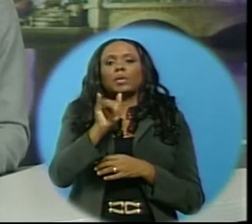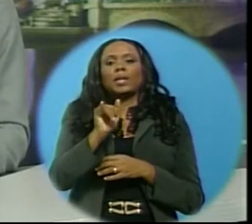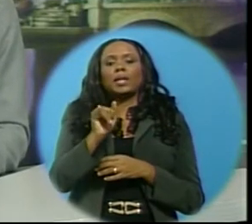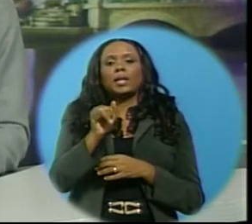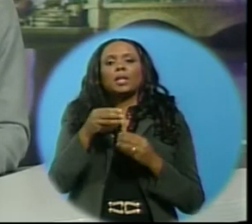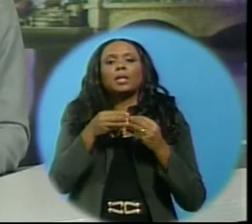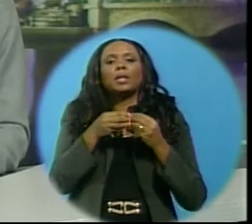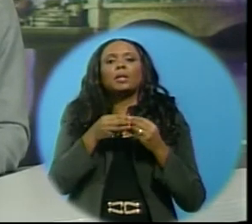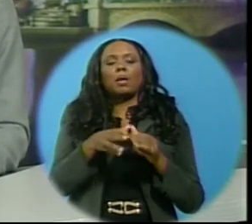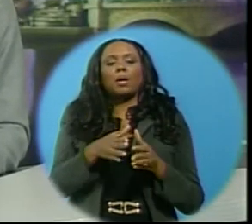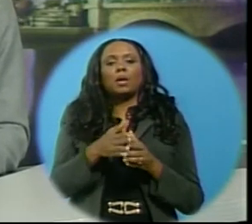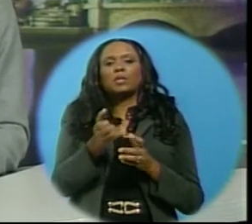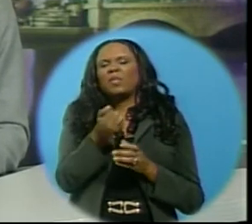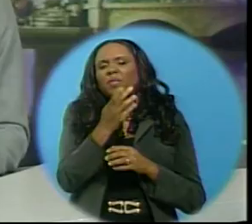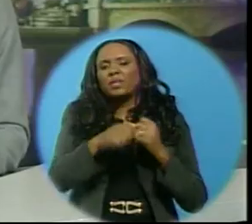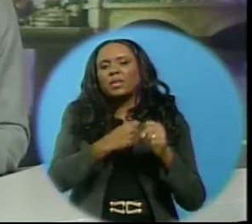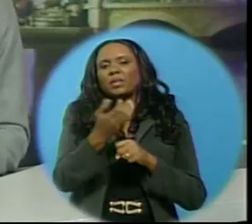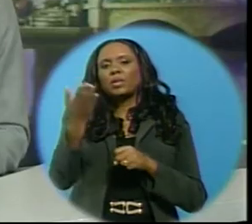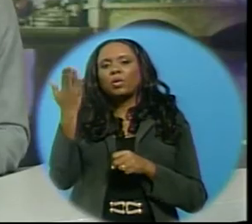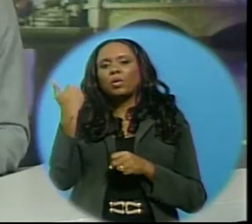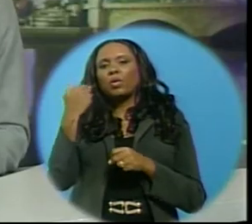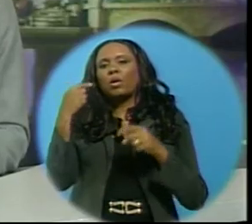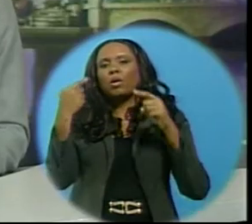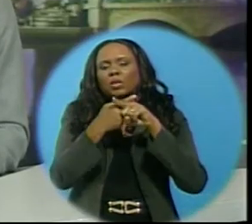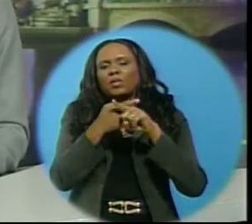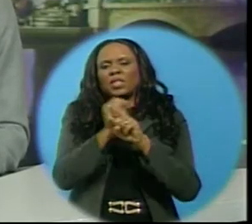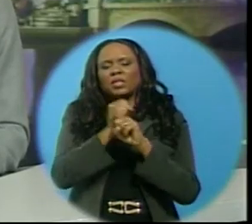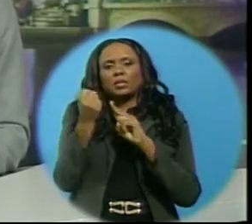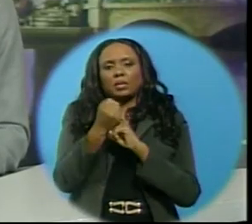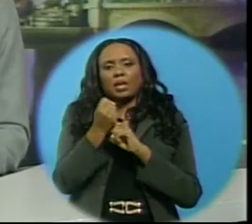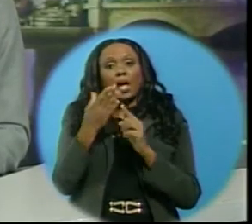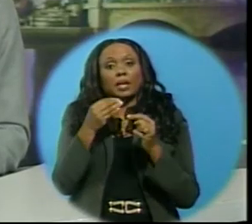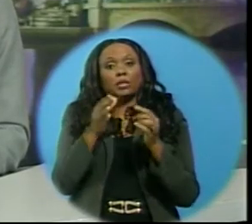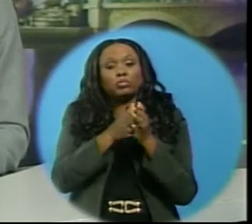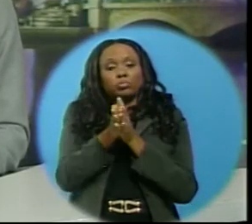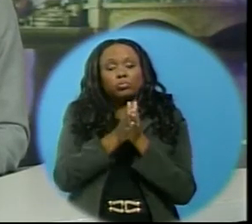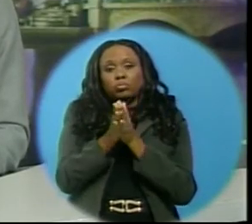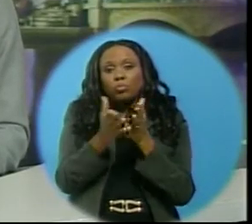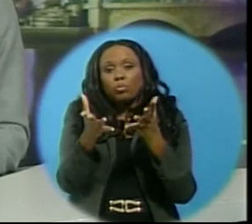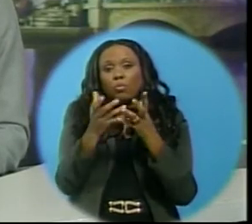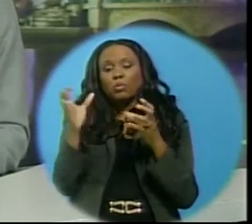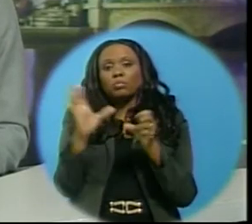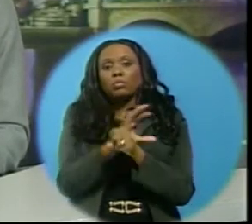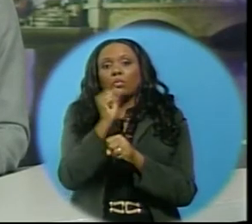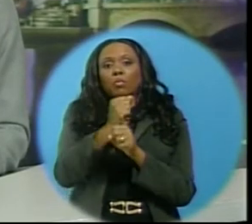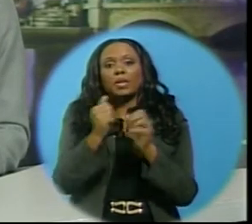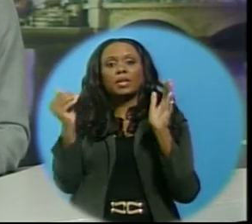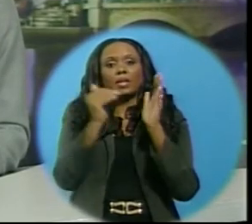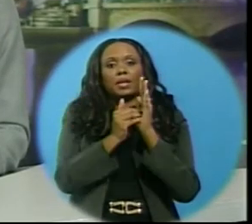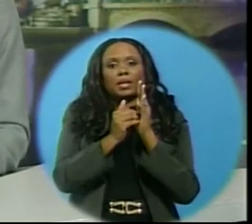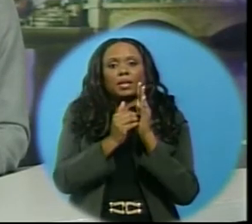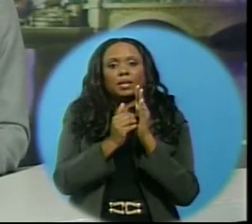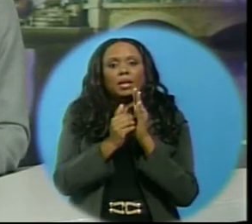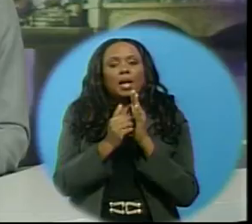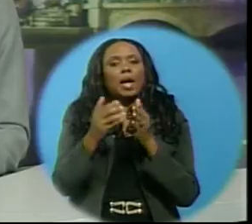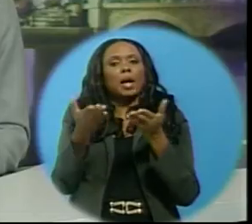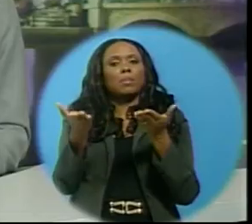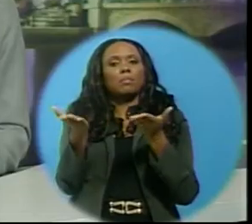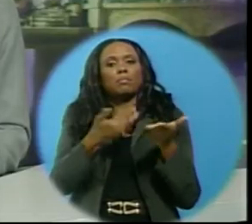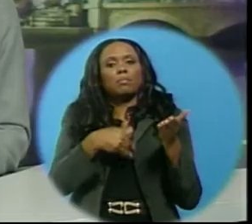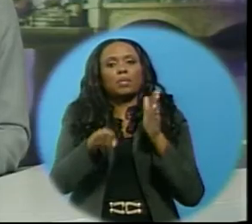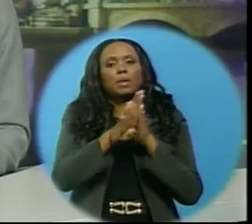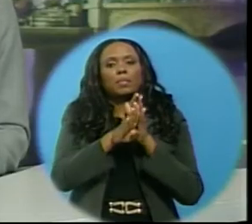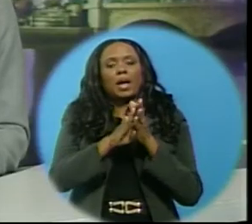controversial circumstances, is keen to reclaim the world title and return it to where he says is its rightful place,